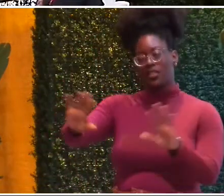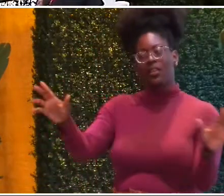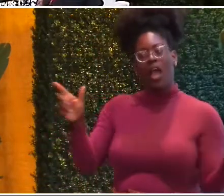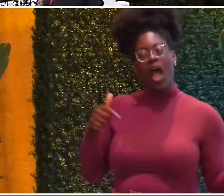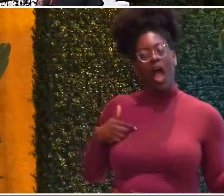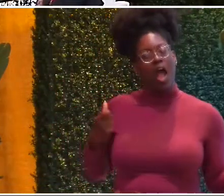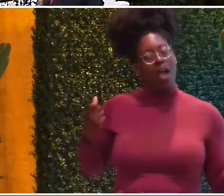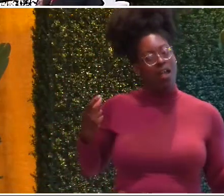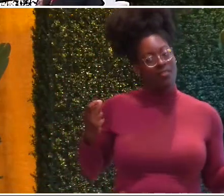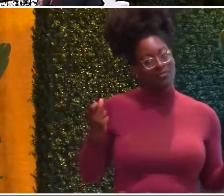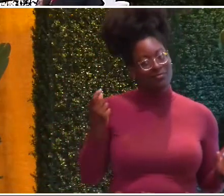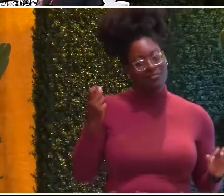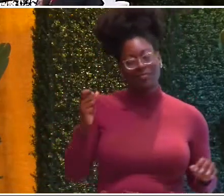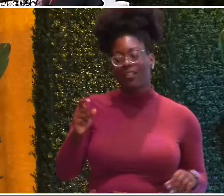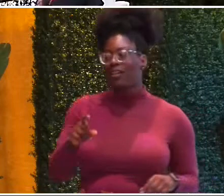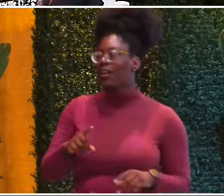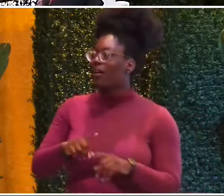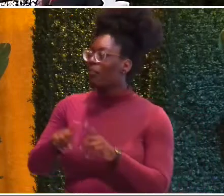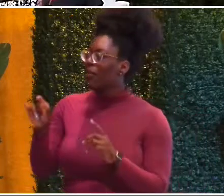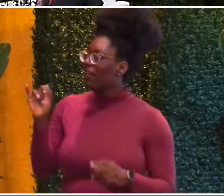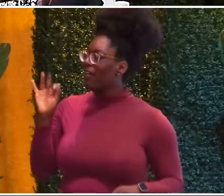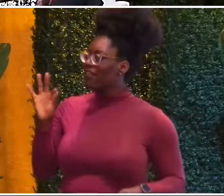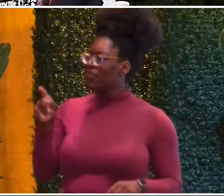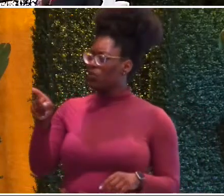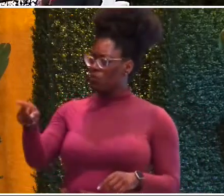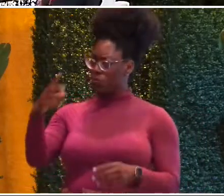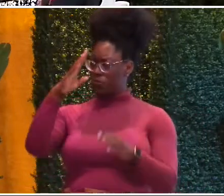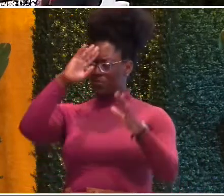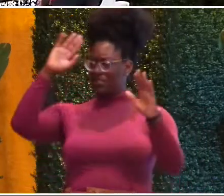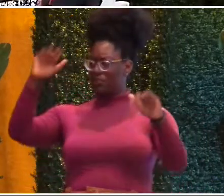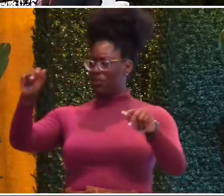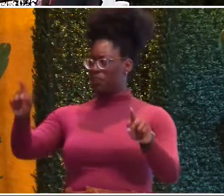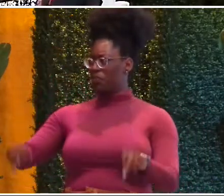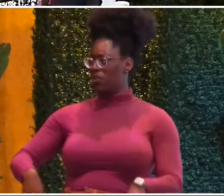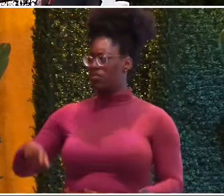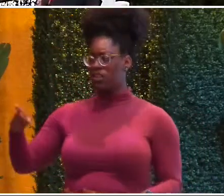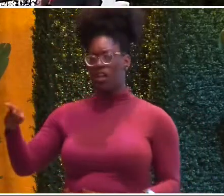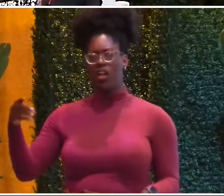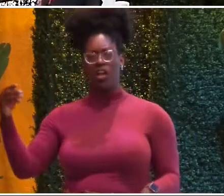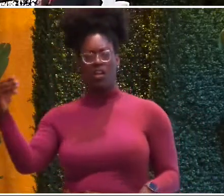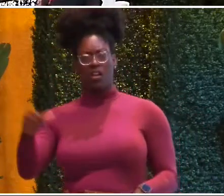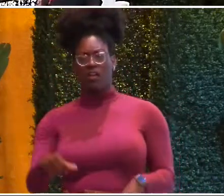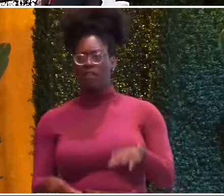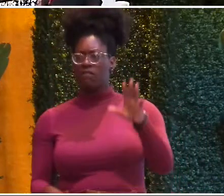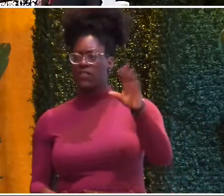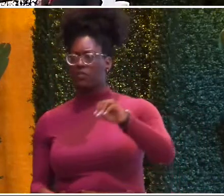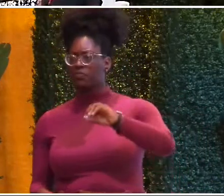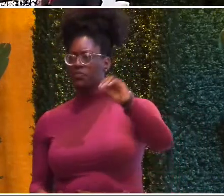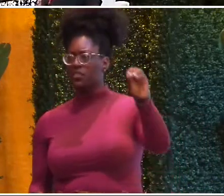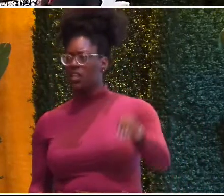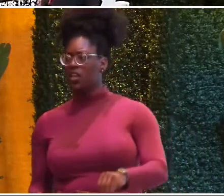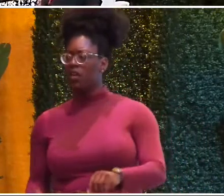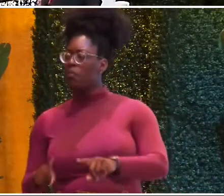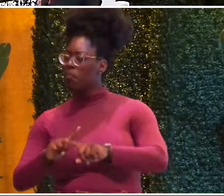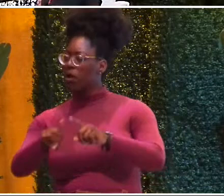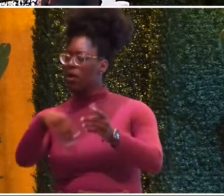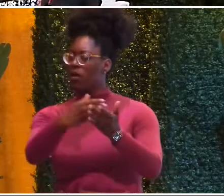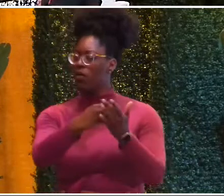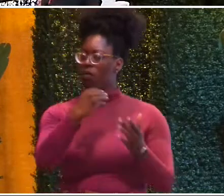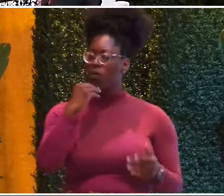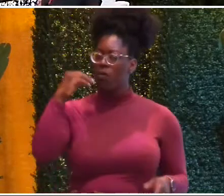I mean, if you're standing there and expect somebody to pay half, but do 90% of the work at home and